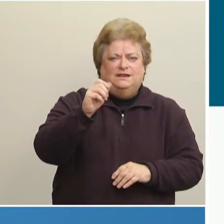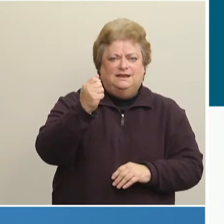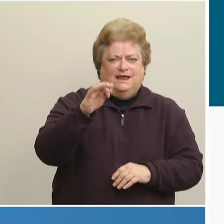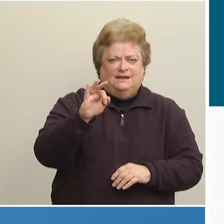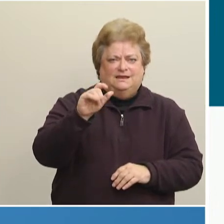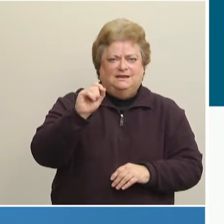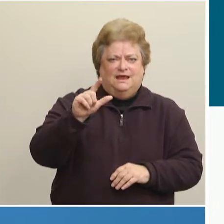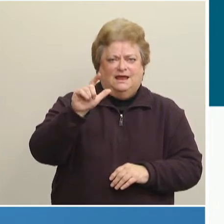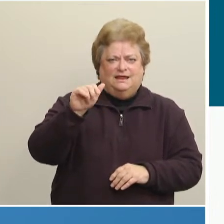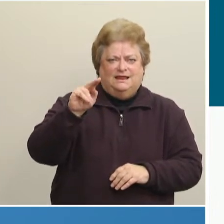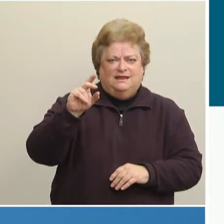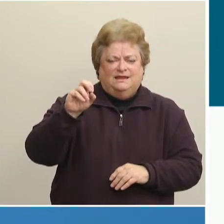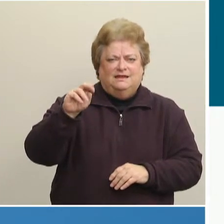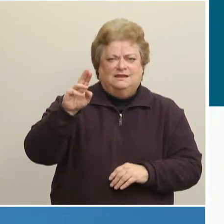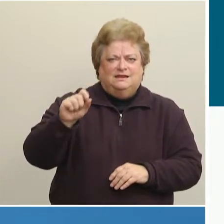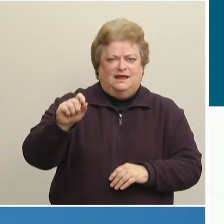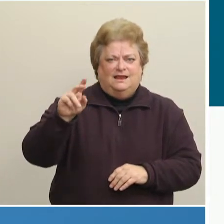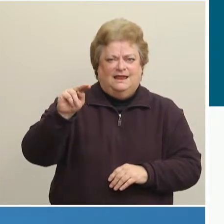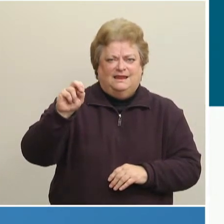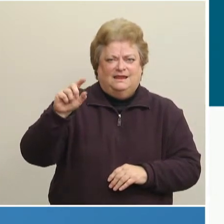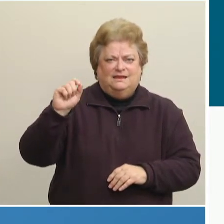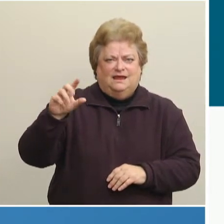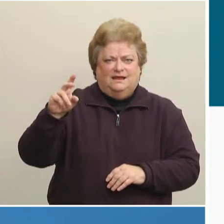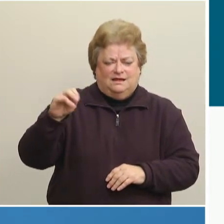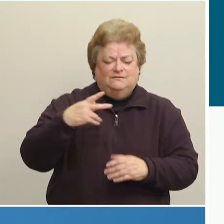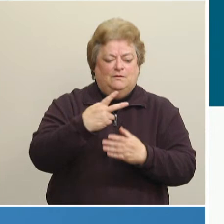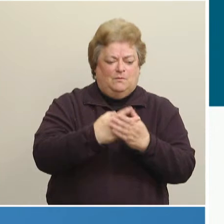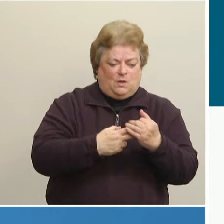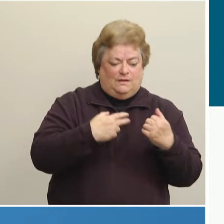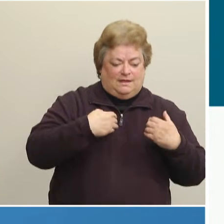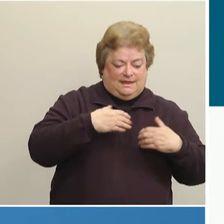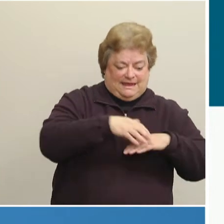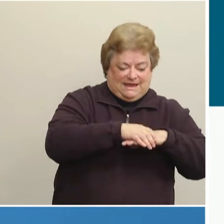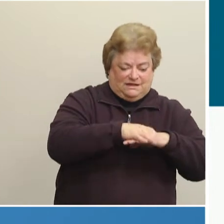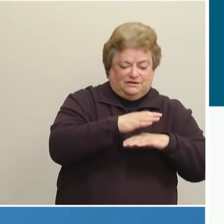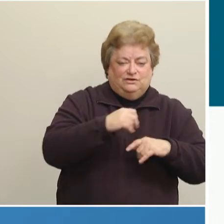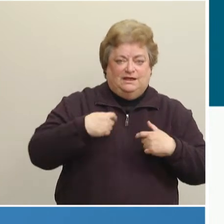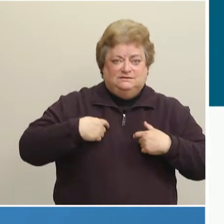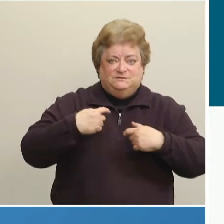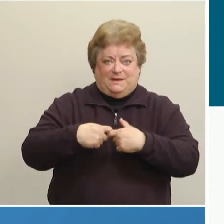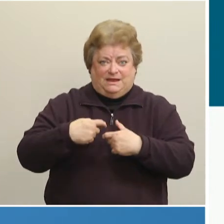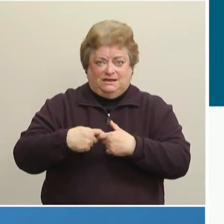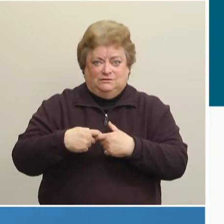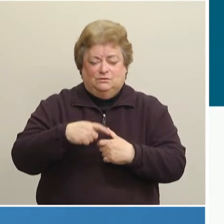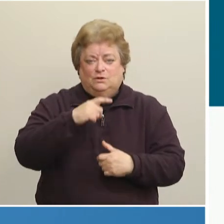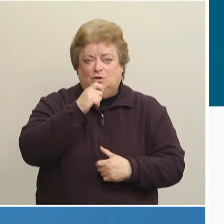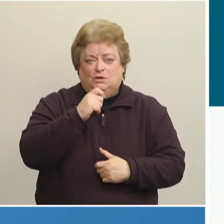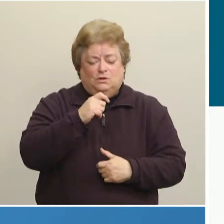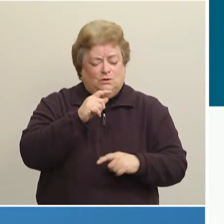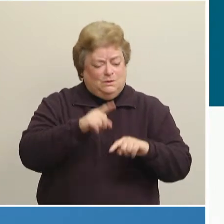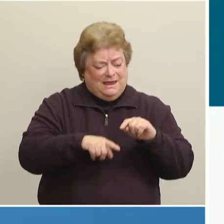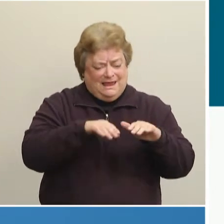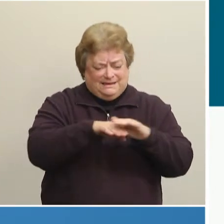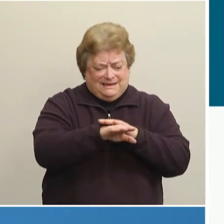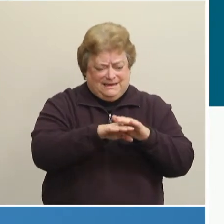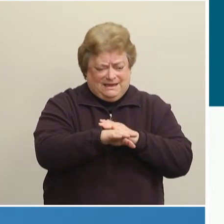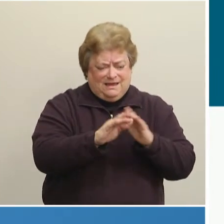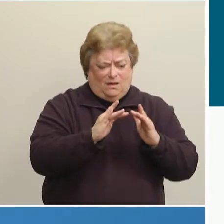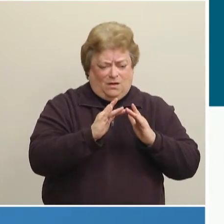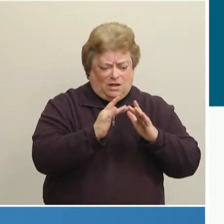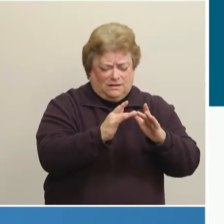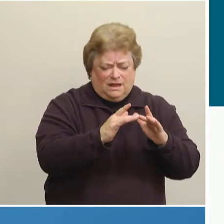covid19.lincoln.ne.gov. This form is available in English and Spanish. And those who do not have online access or who